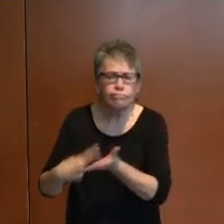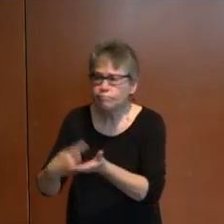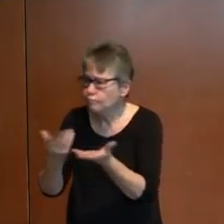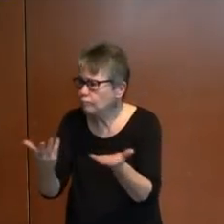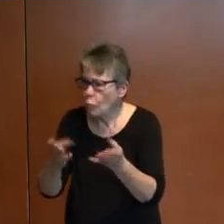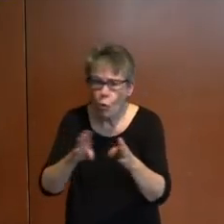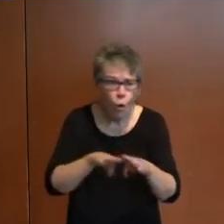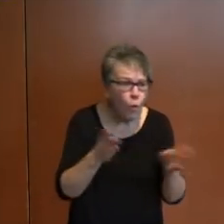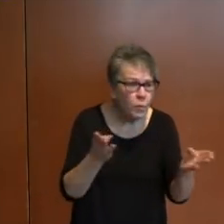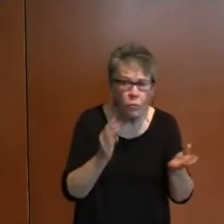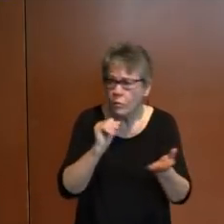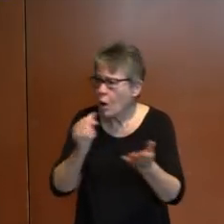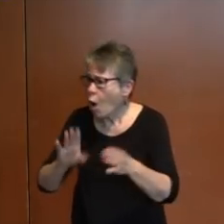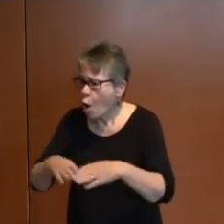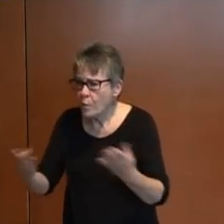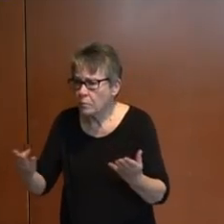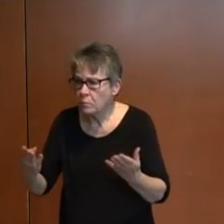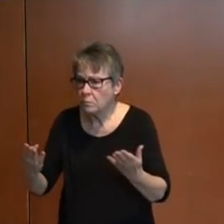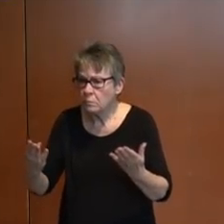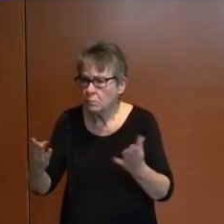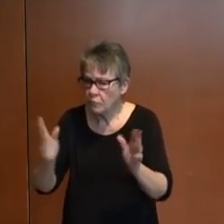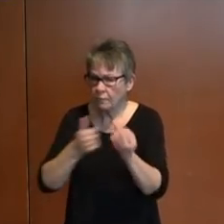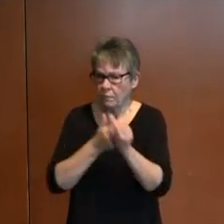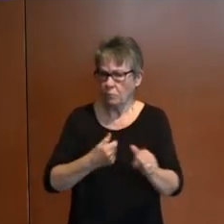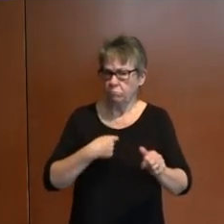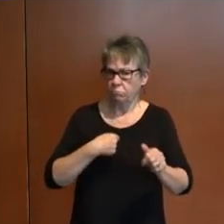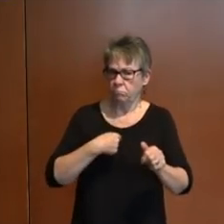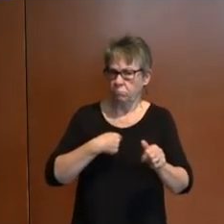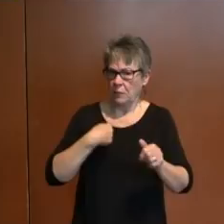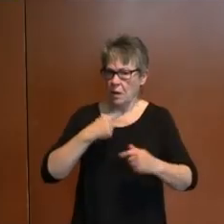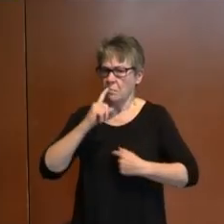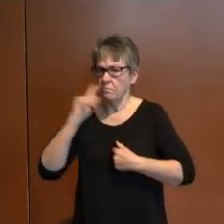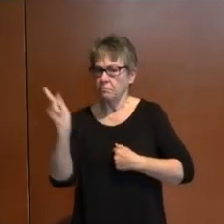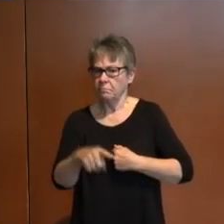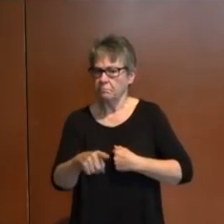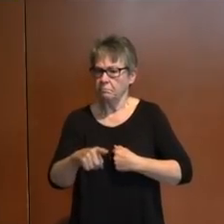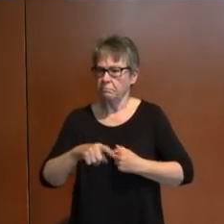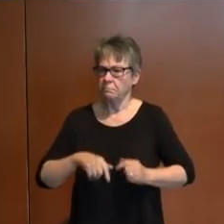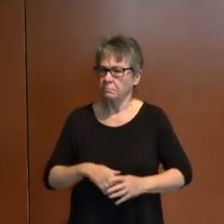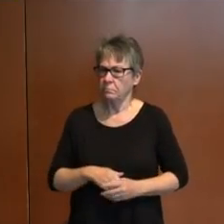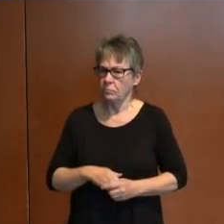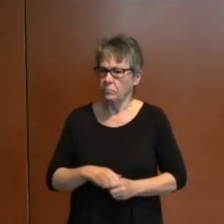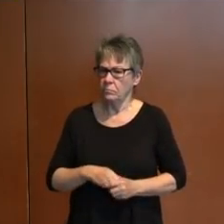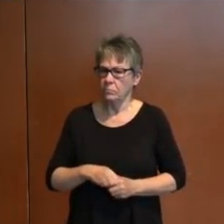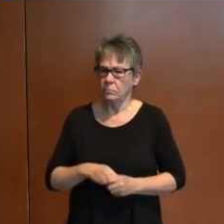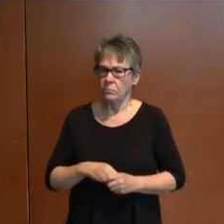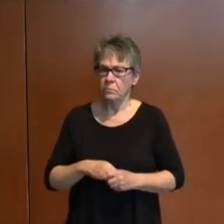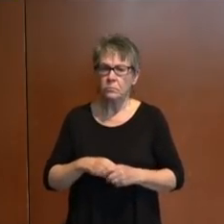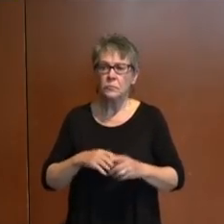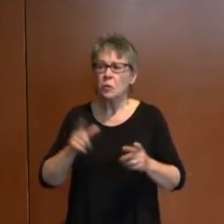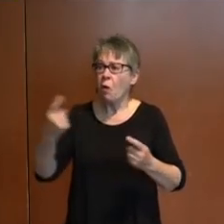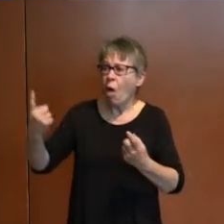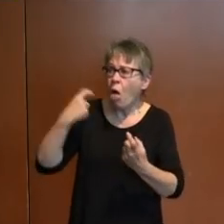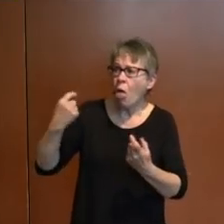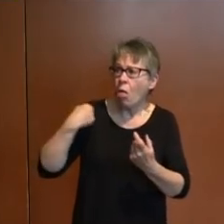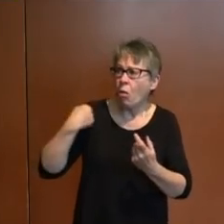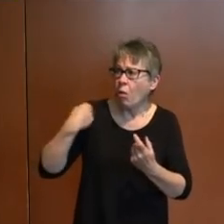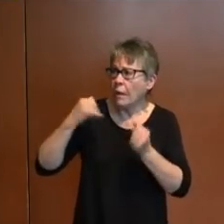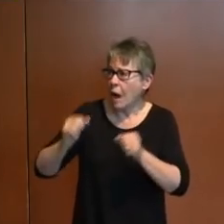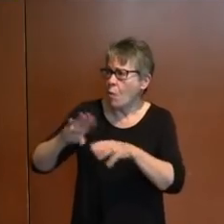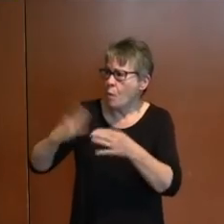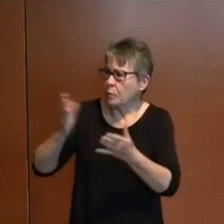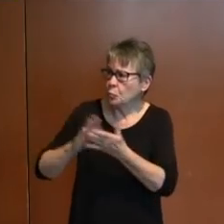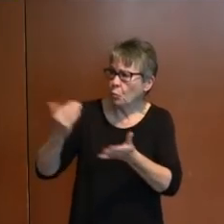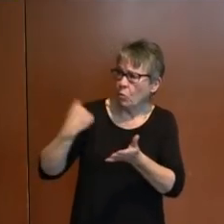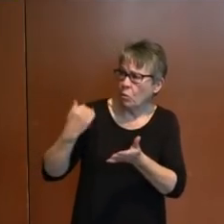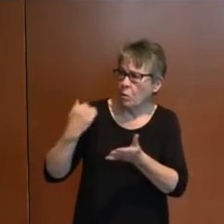facts on the ground. Again, we will not revisit this question until at least April 17. I appreciate, believe